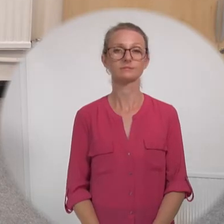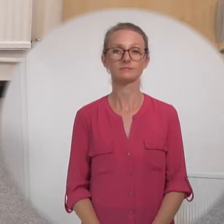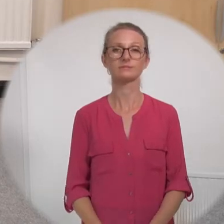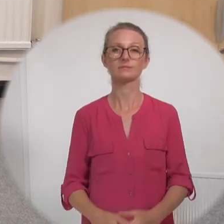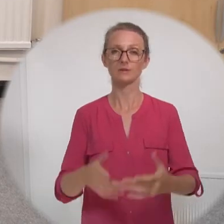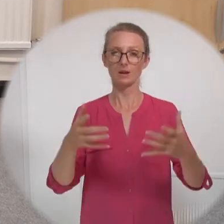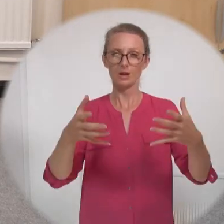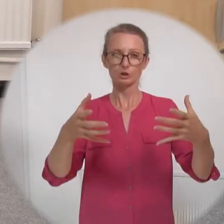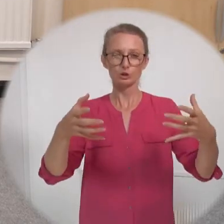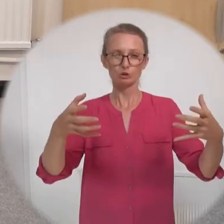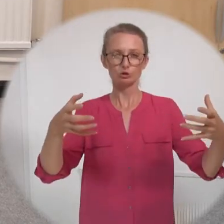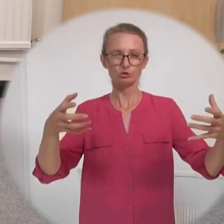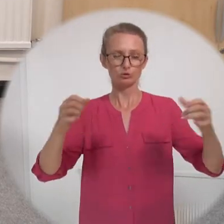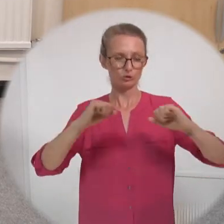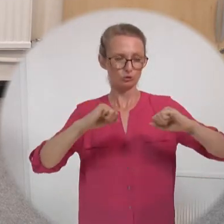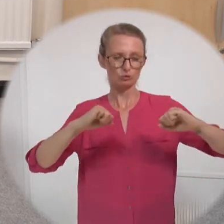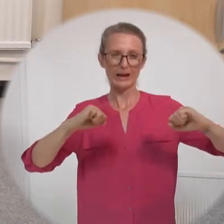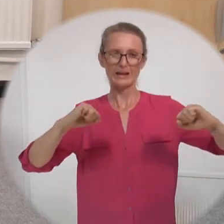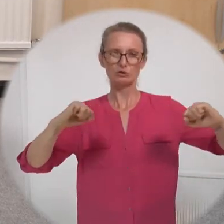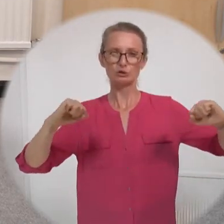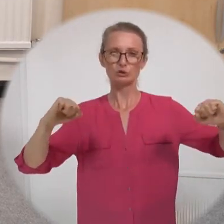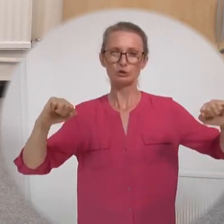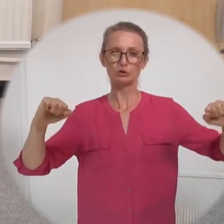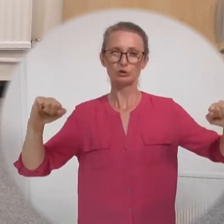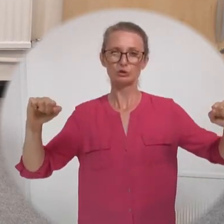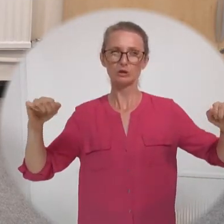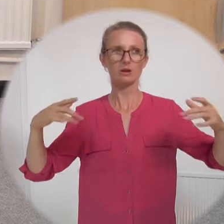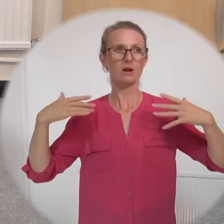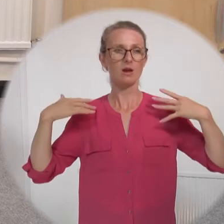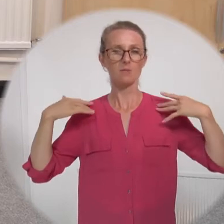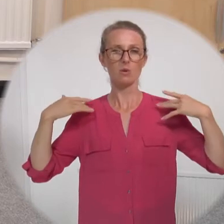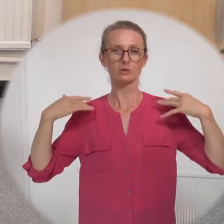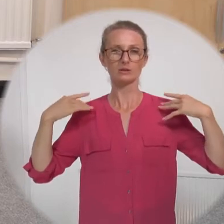you stretch slightly, you come slightly forward,